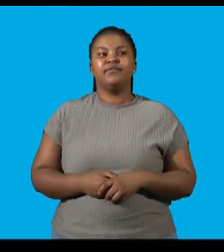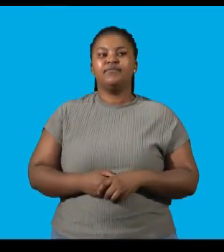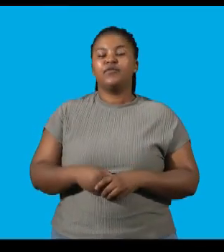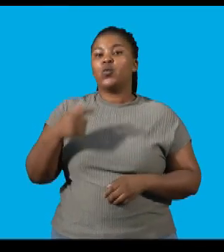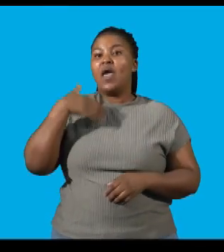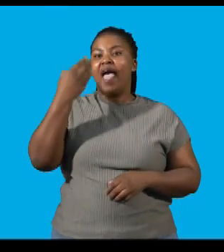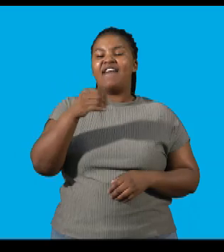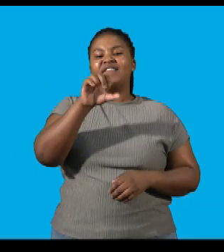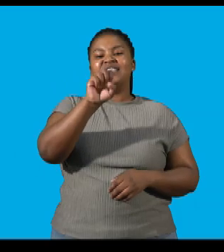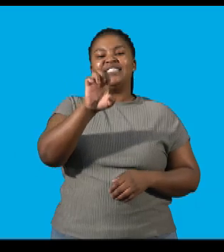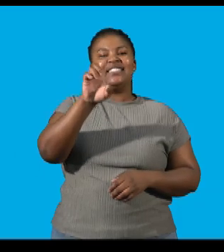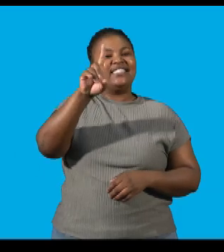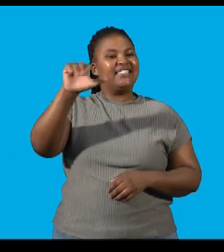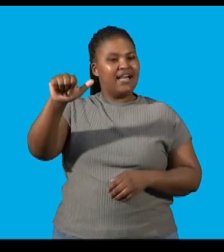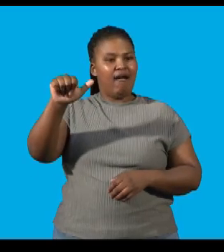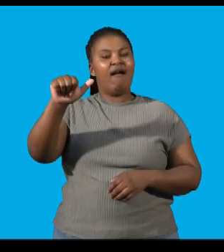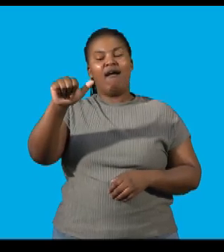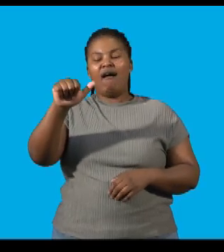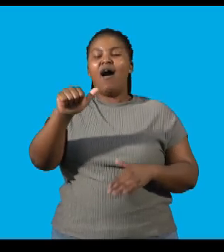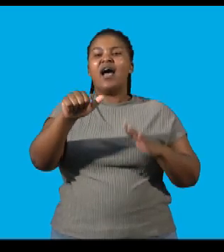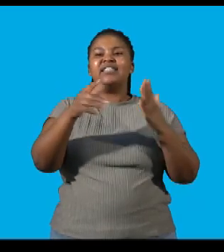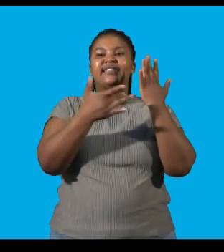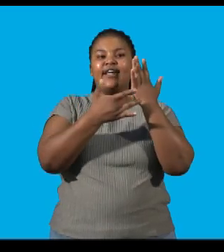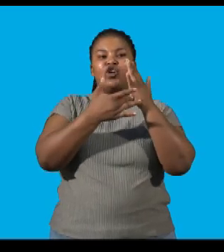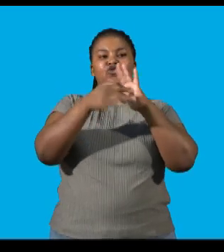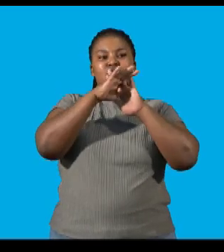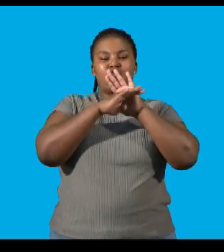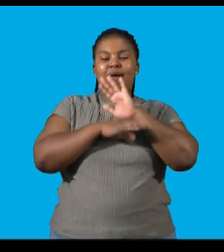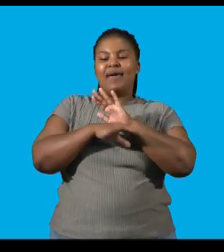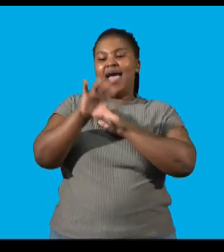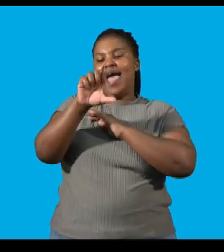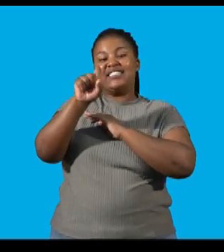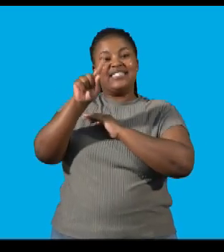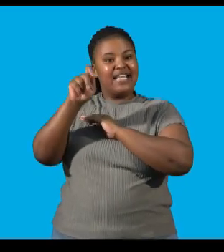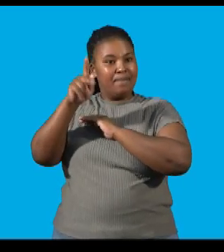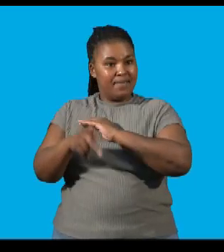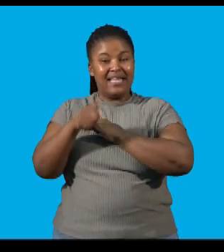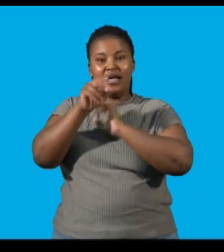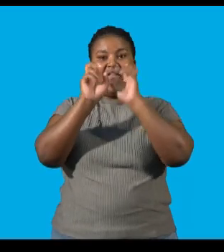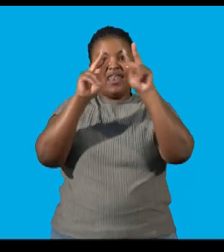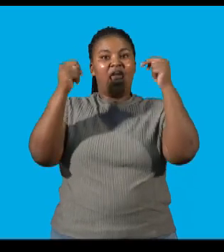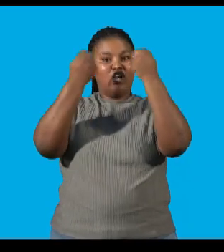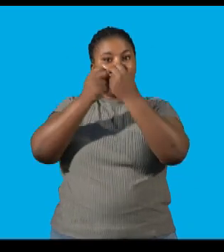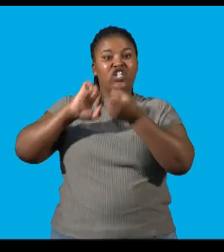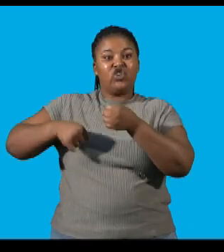SEEDA Technology Program, the STP. It's a national strategy, and it involves